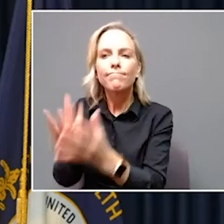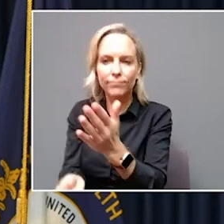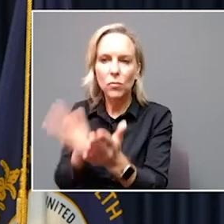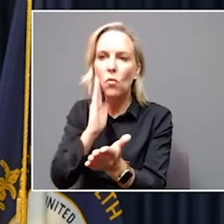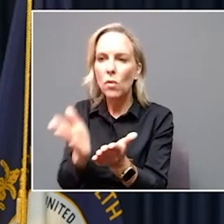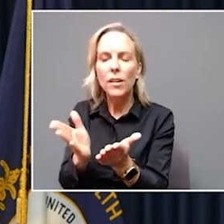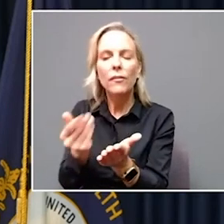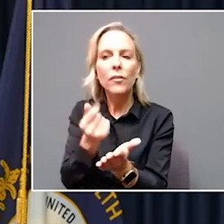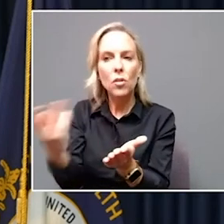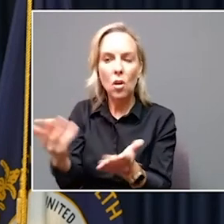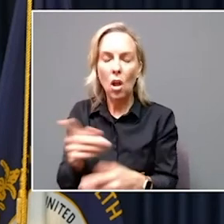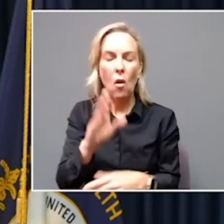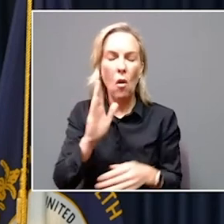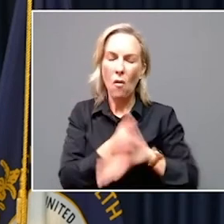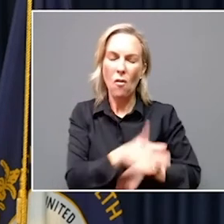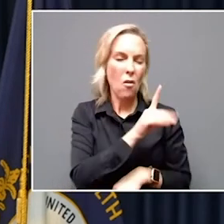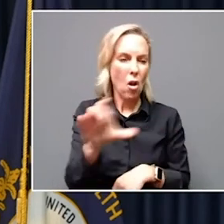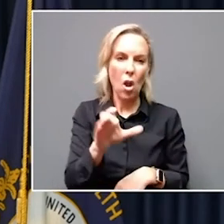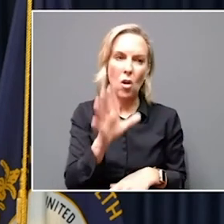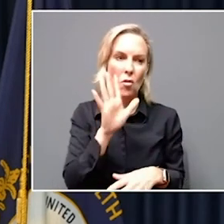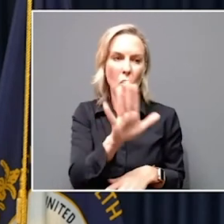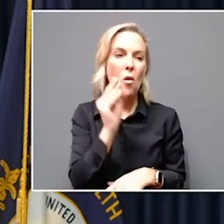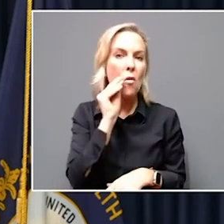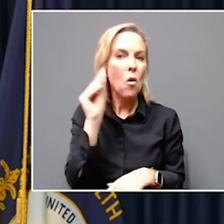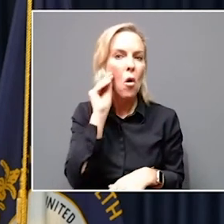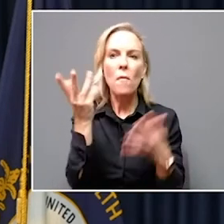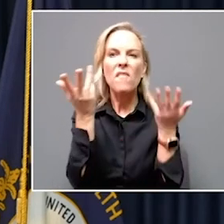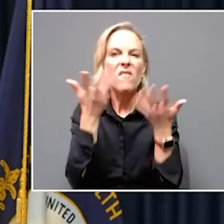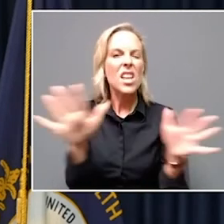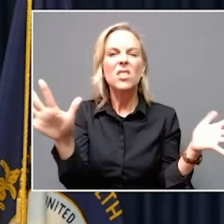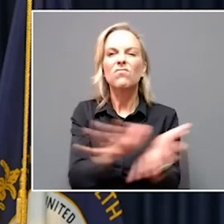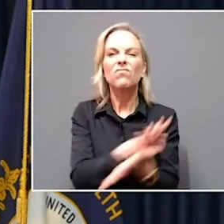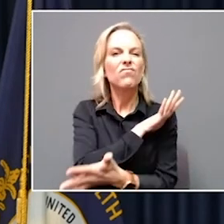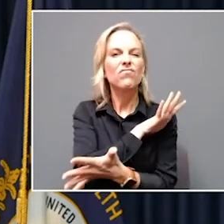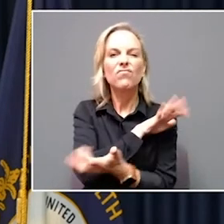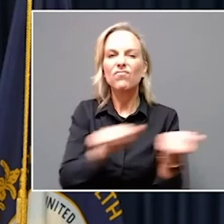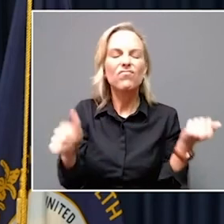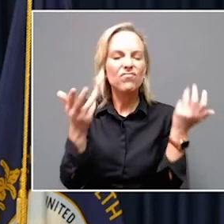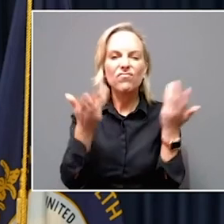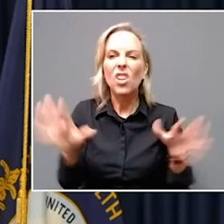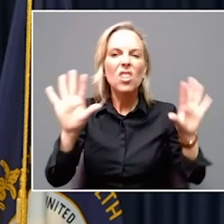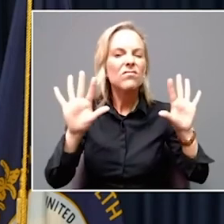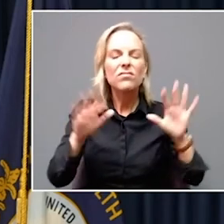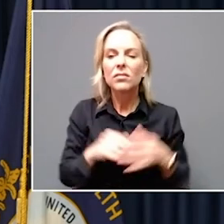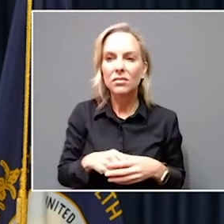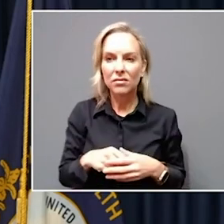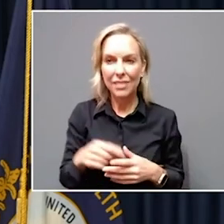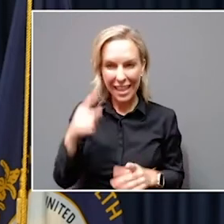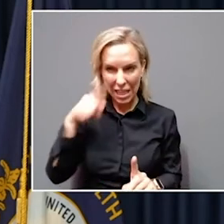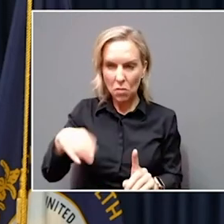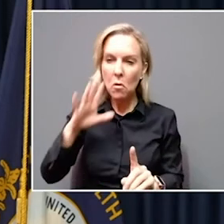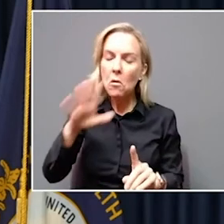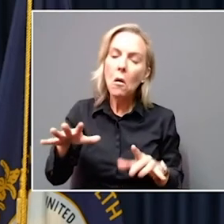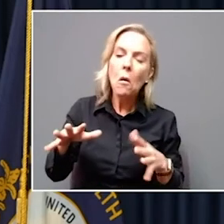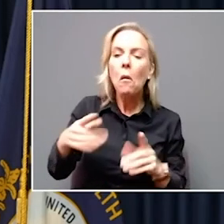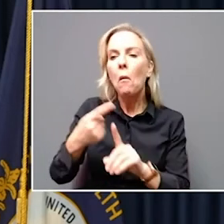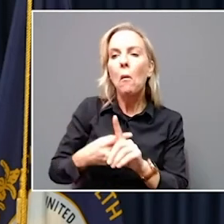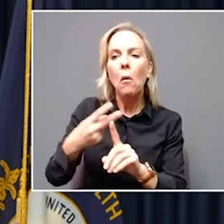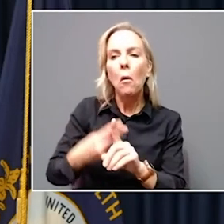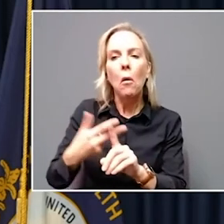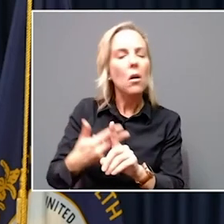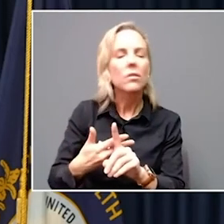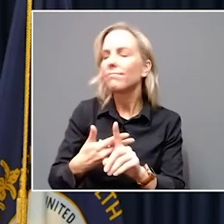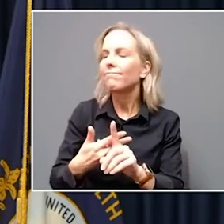and this is going to be yet another event that it's going to take, not months, but likely years for many